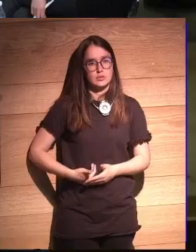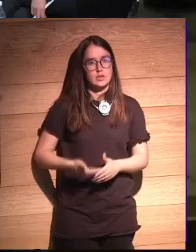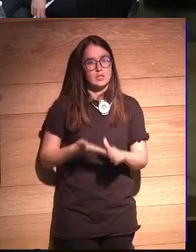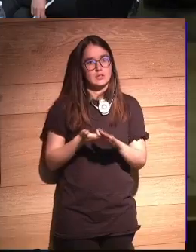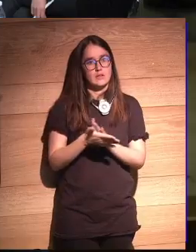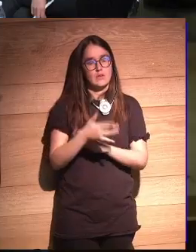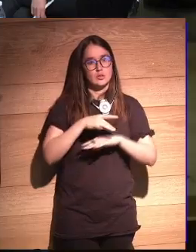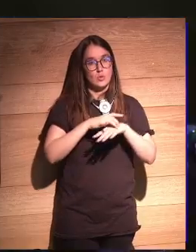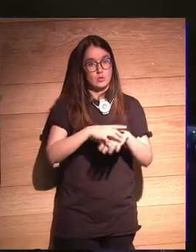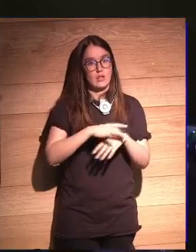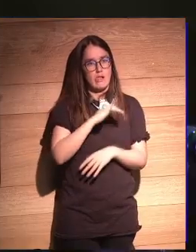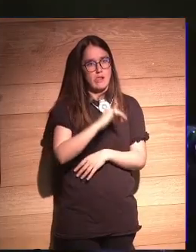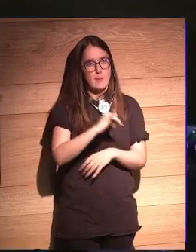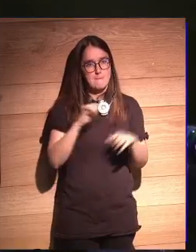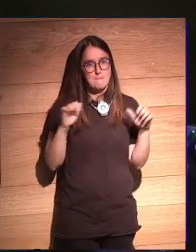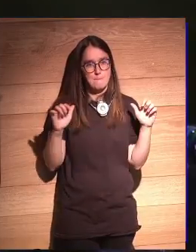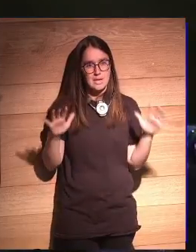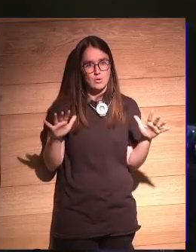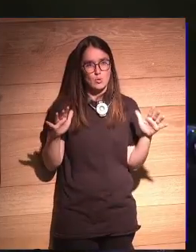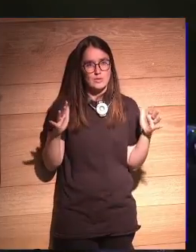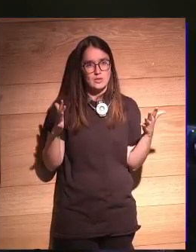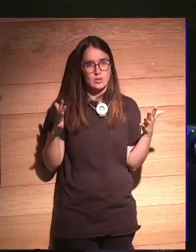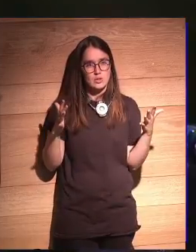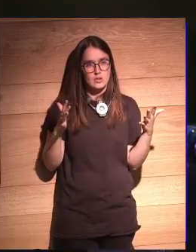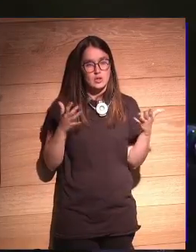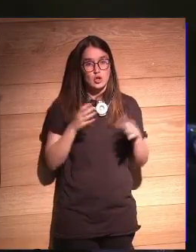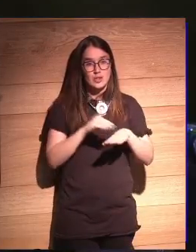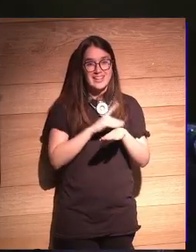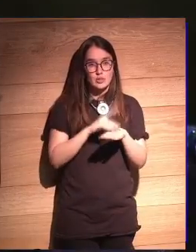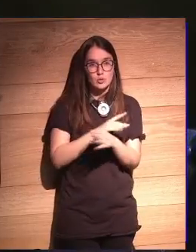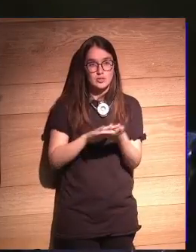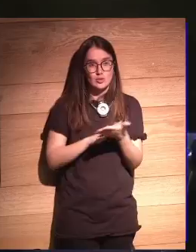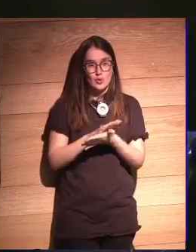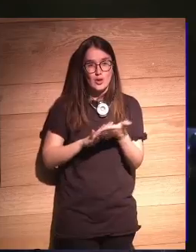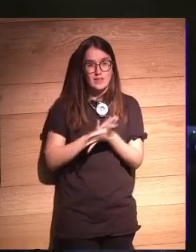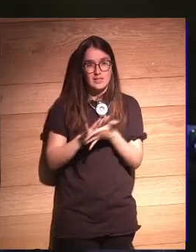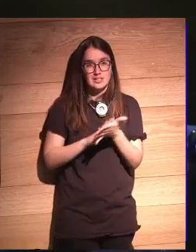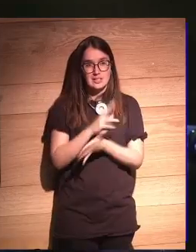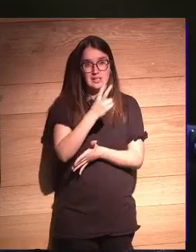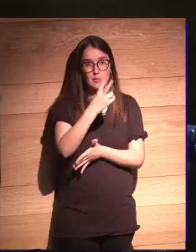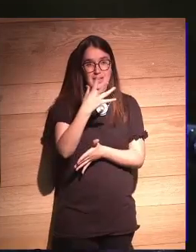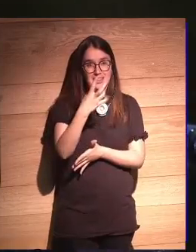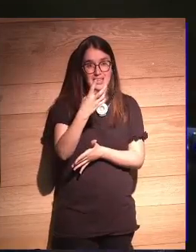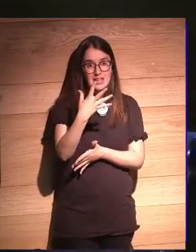regional laws when they talk about the great owner or the great